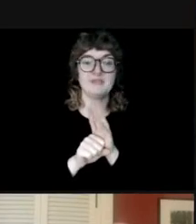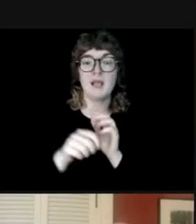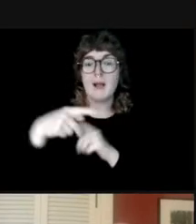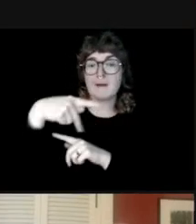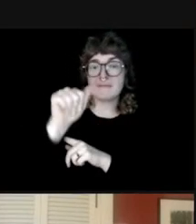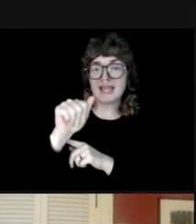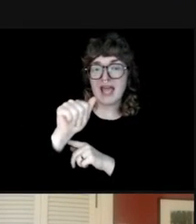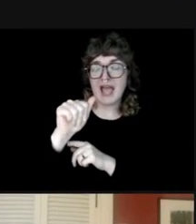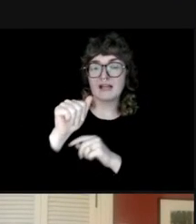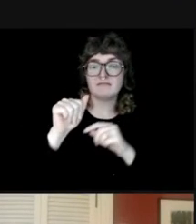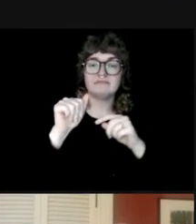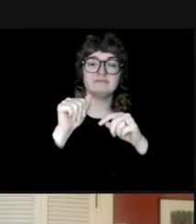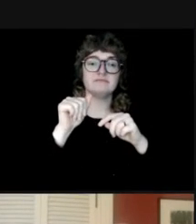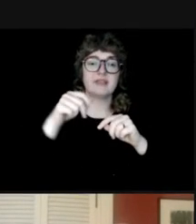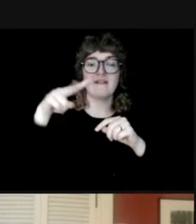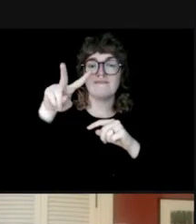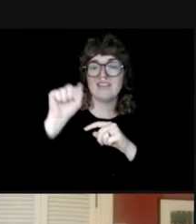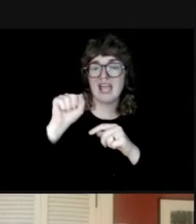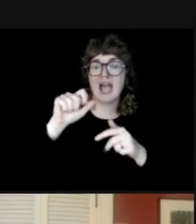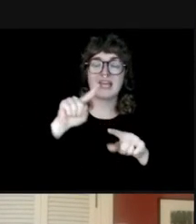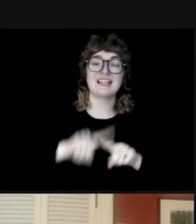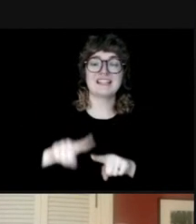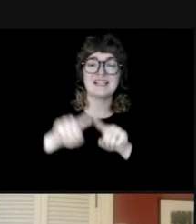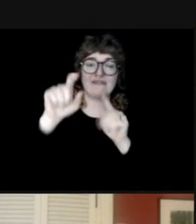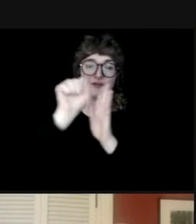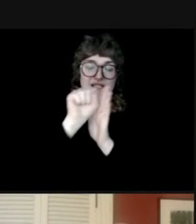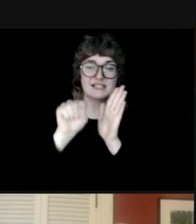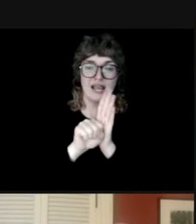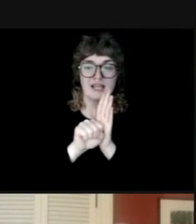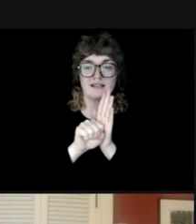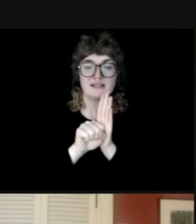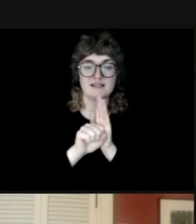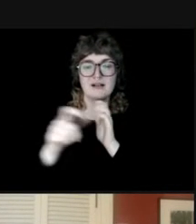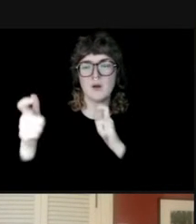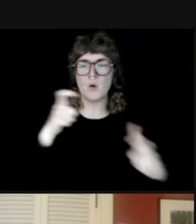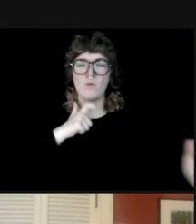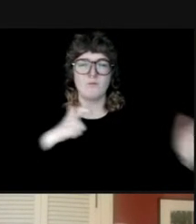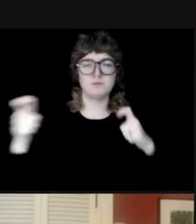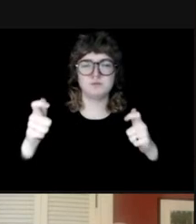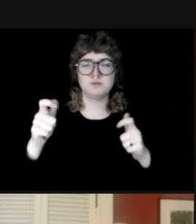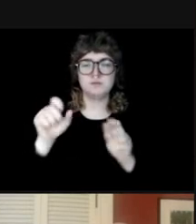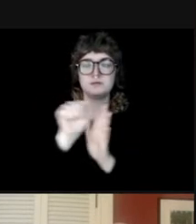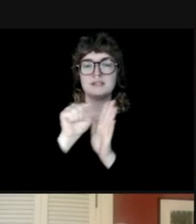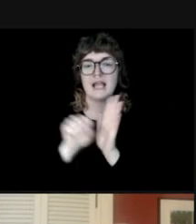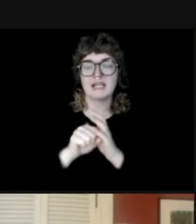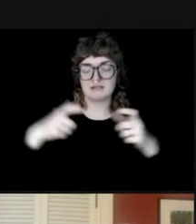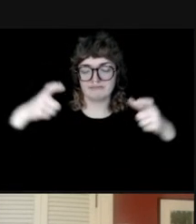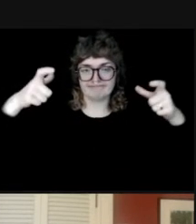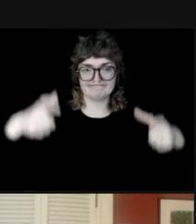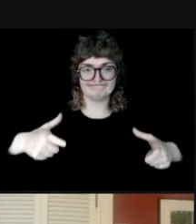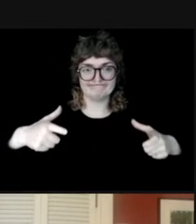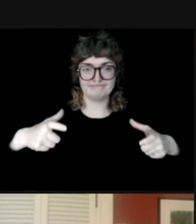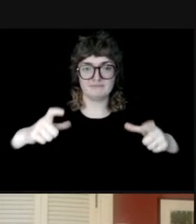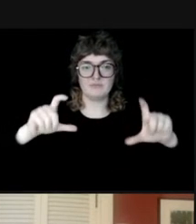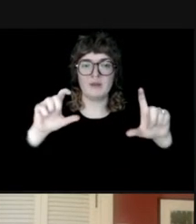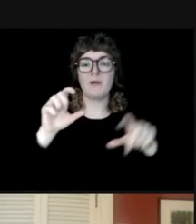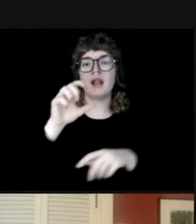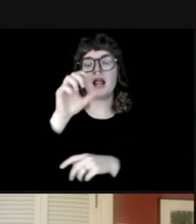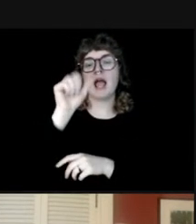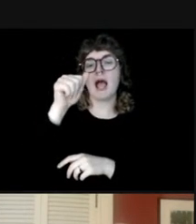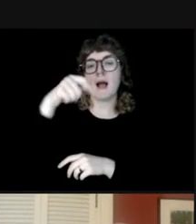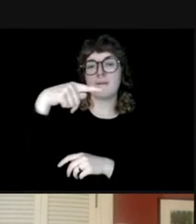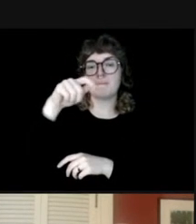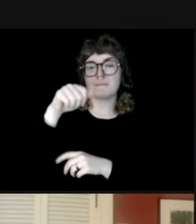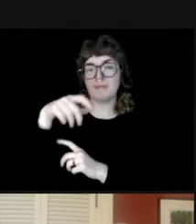south is Virginia, which once claimed all the then largely unknown lands west of the Appalachians. It also,